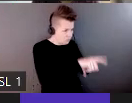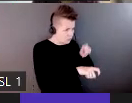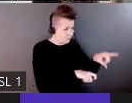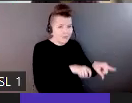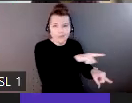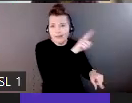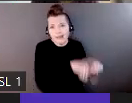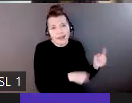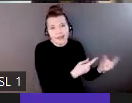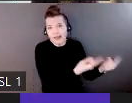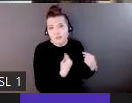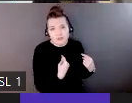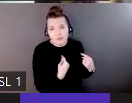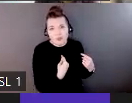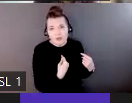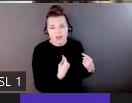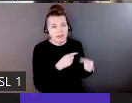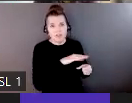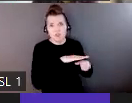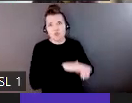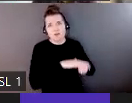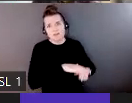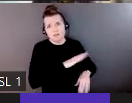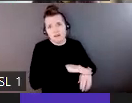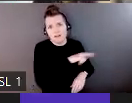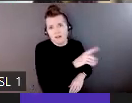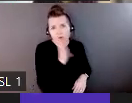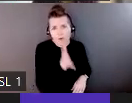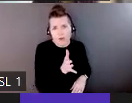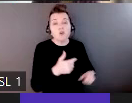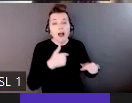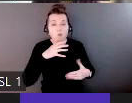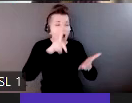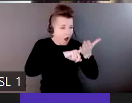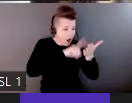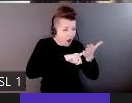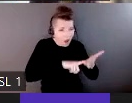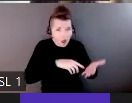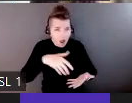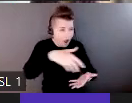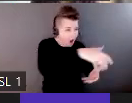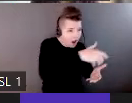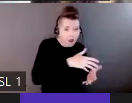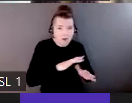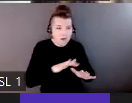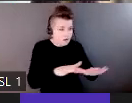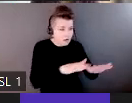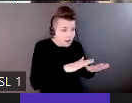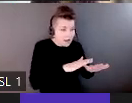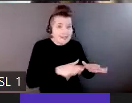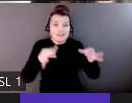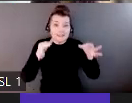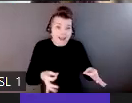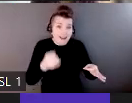can never answer. So a thorough investigation at the front end based on what happened, determining if there's criminal blame, and then making sure